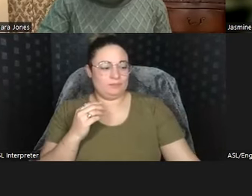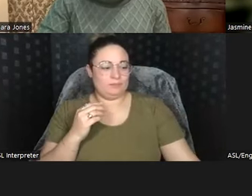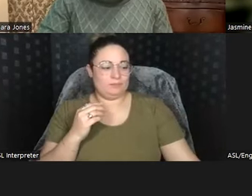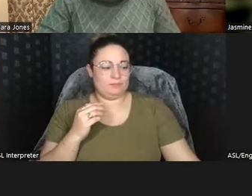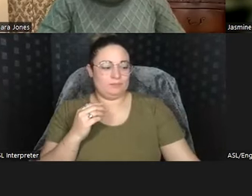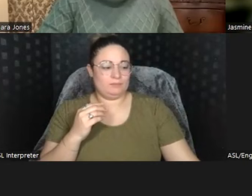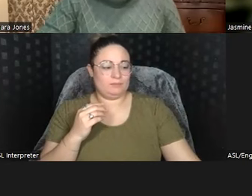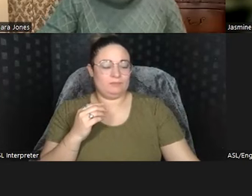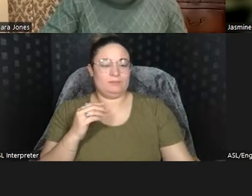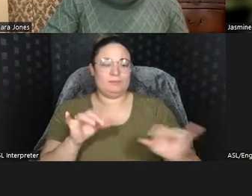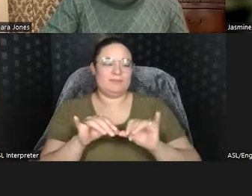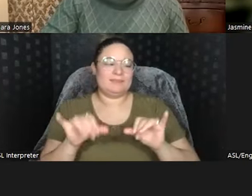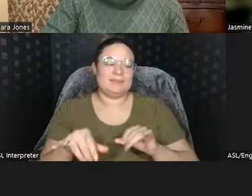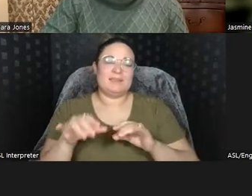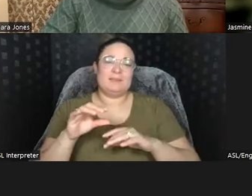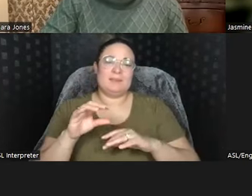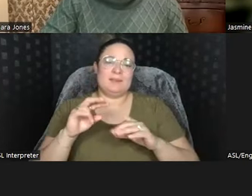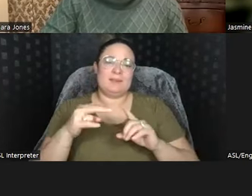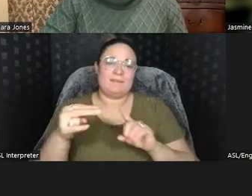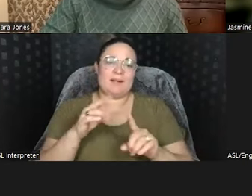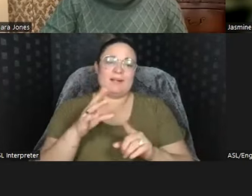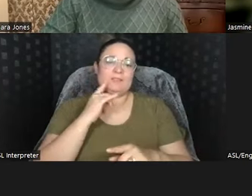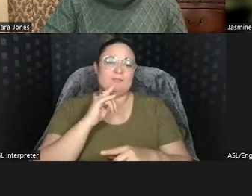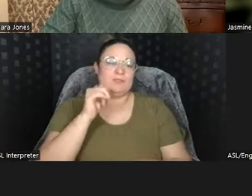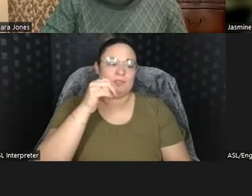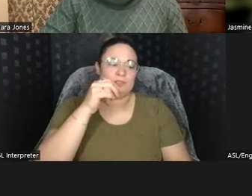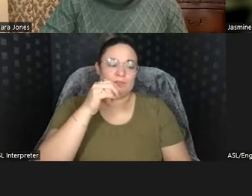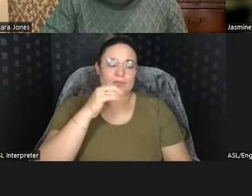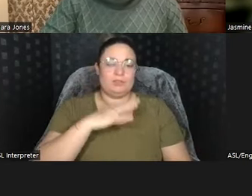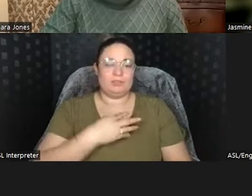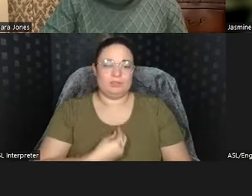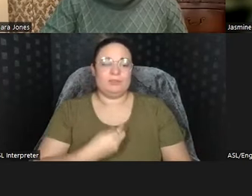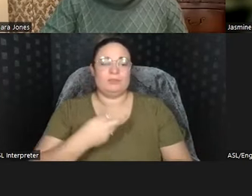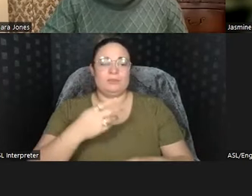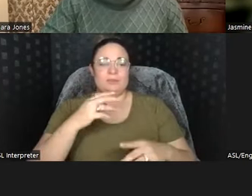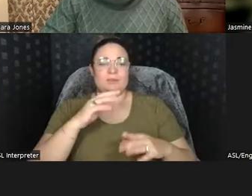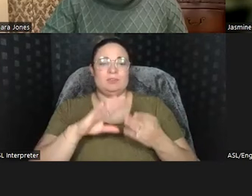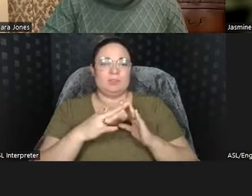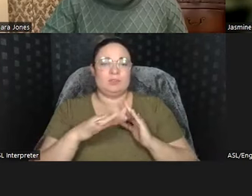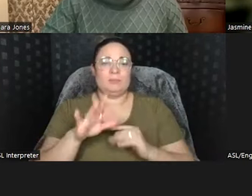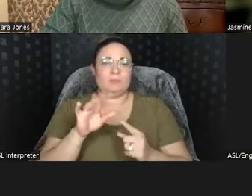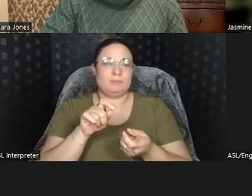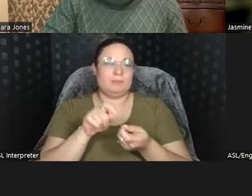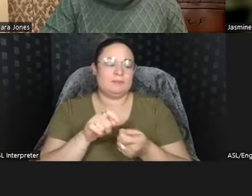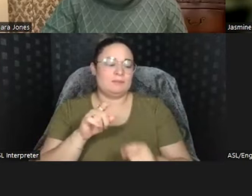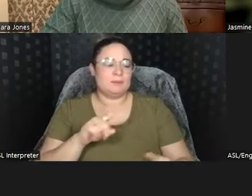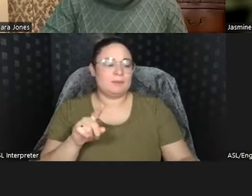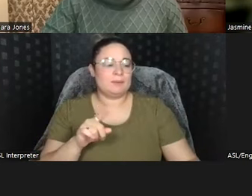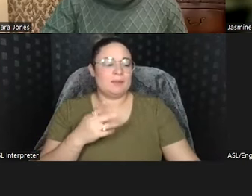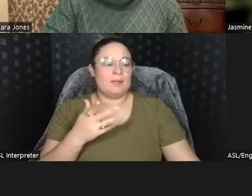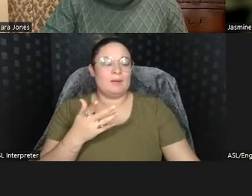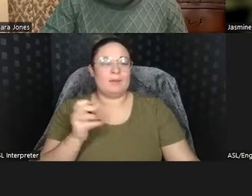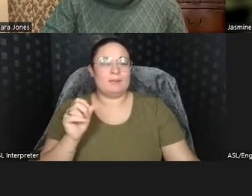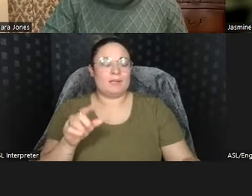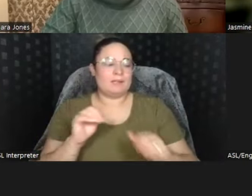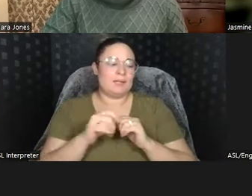gender-based violence, particularly against trans and gender-expansive communities. I'd love to ask, how do you